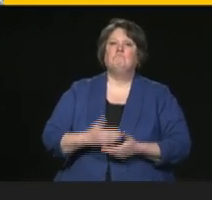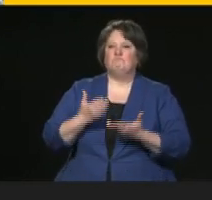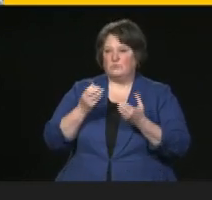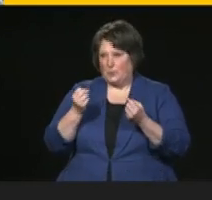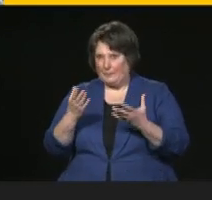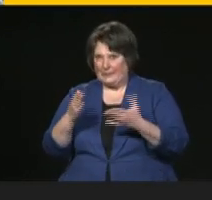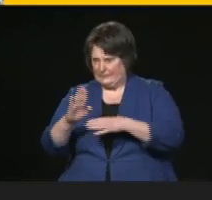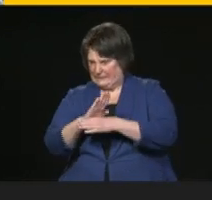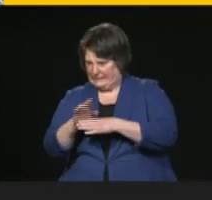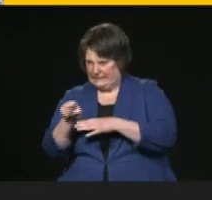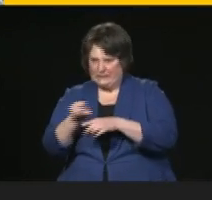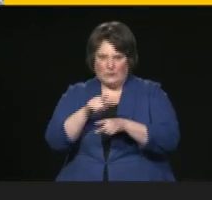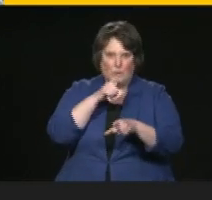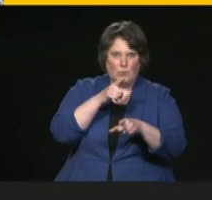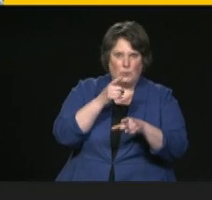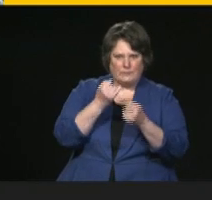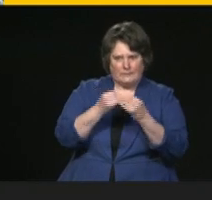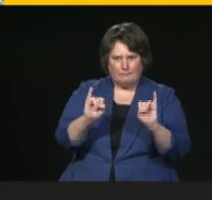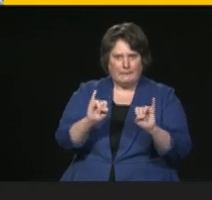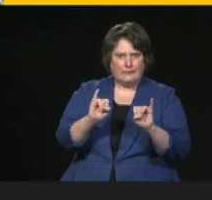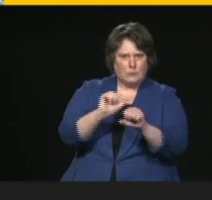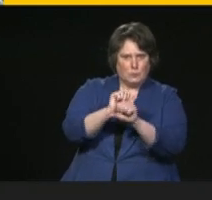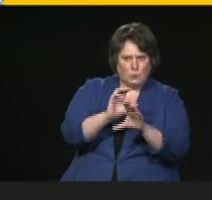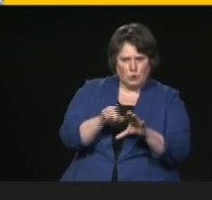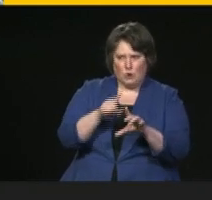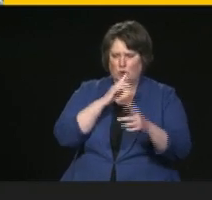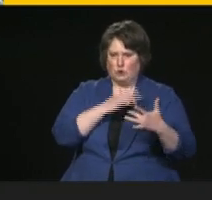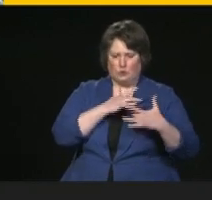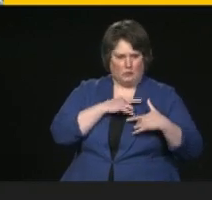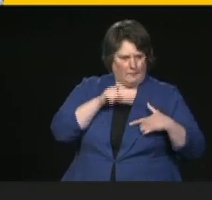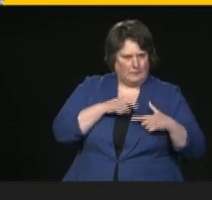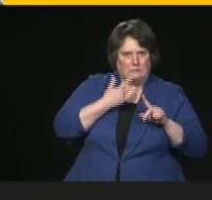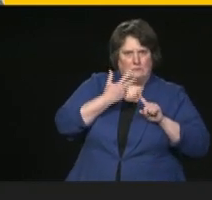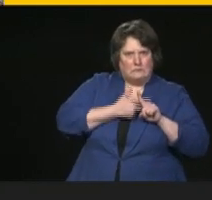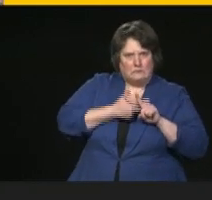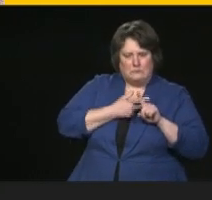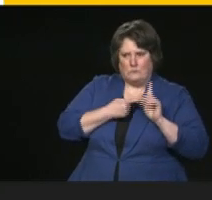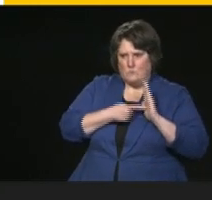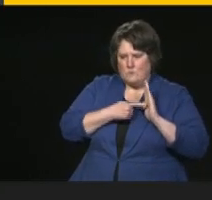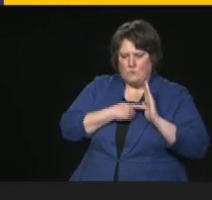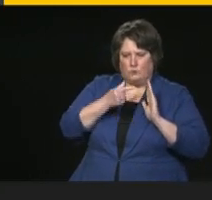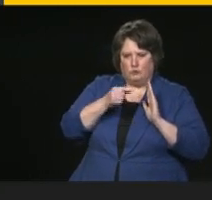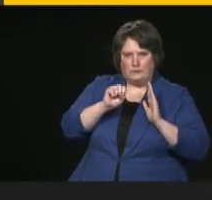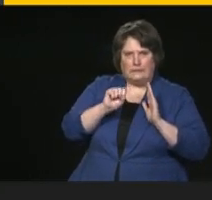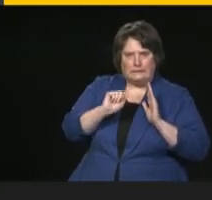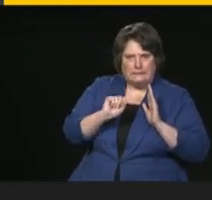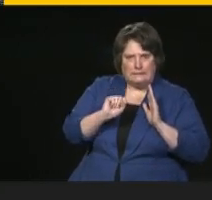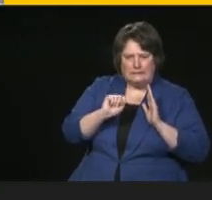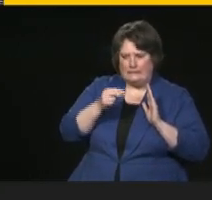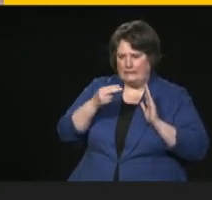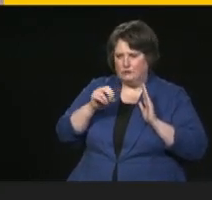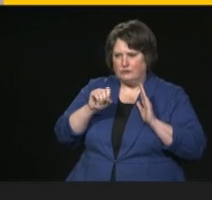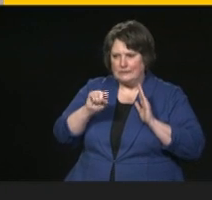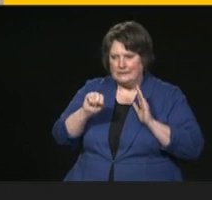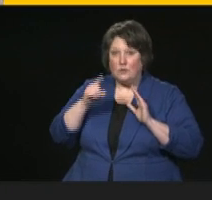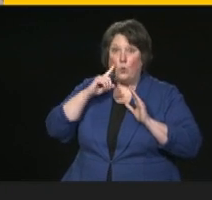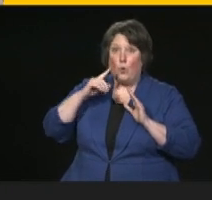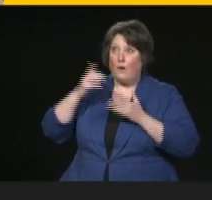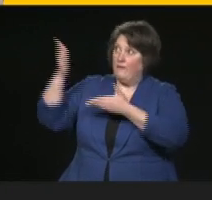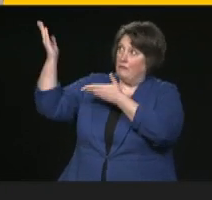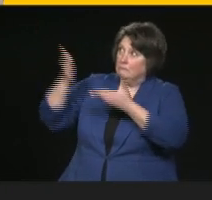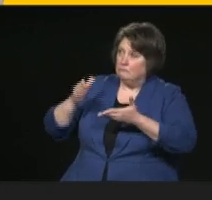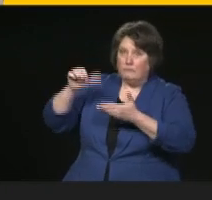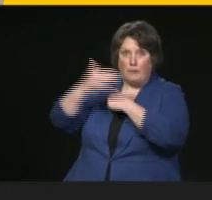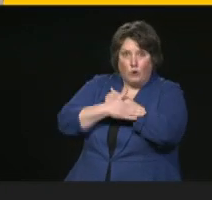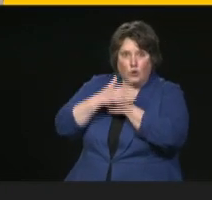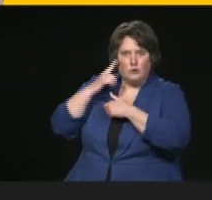GST, HST payments and customs duties that are coming due. Effective immediately, any payments that are due